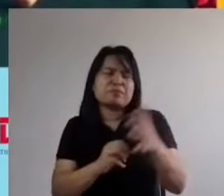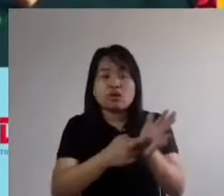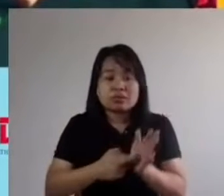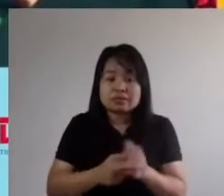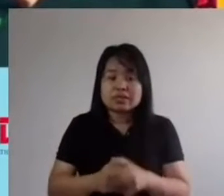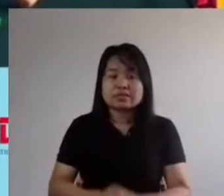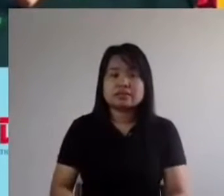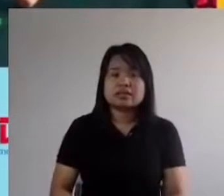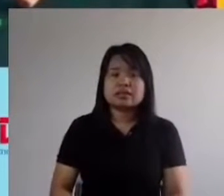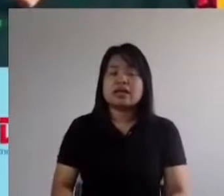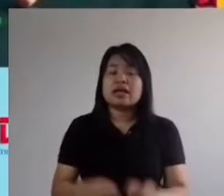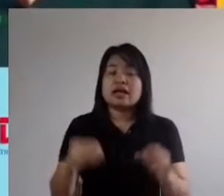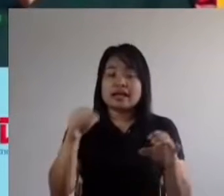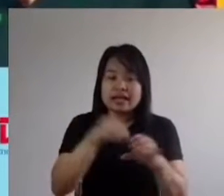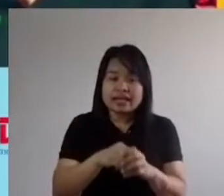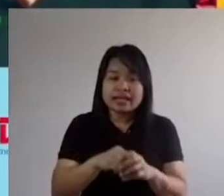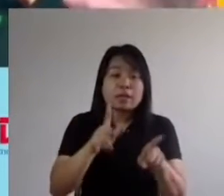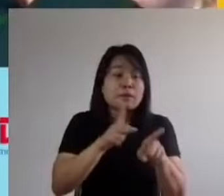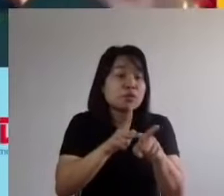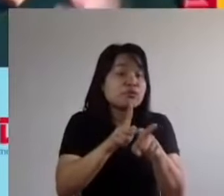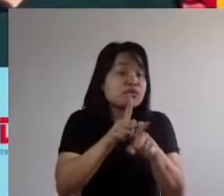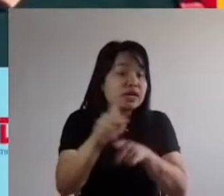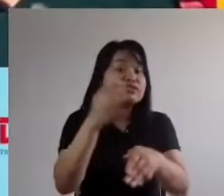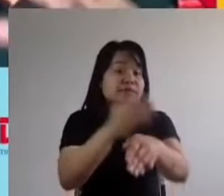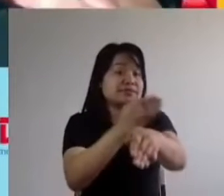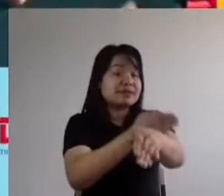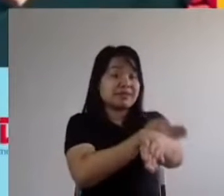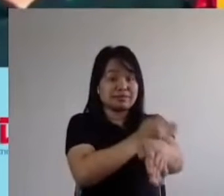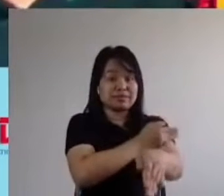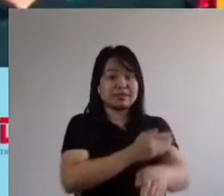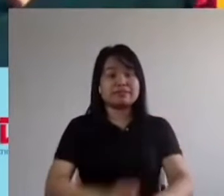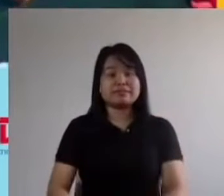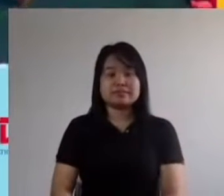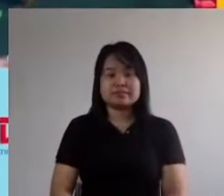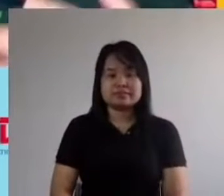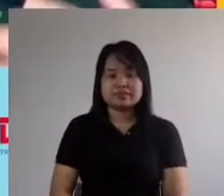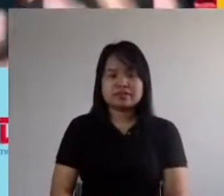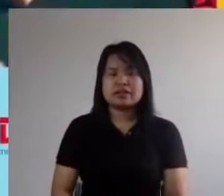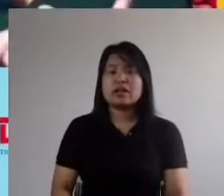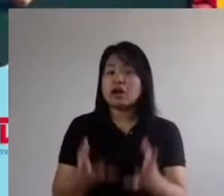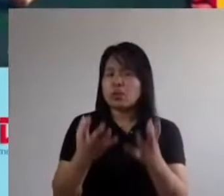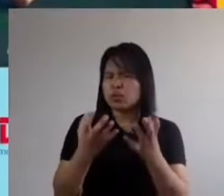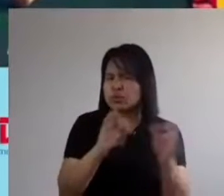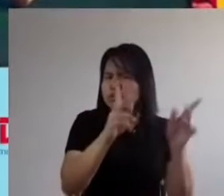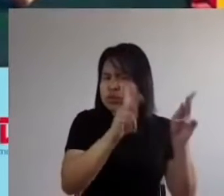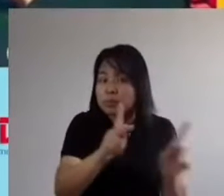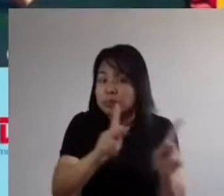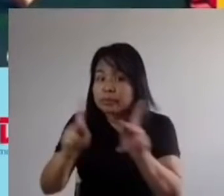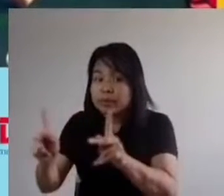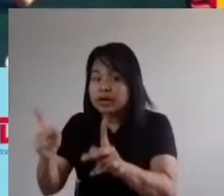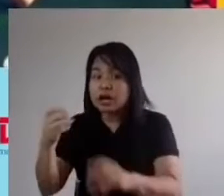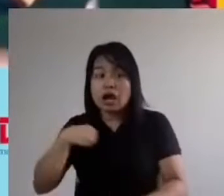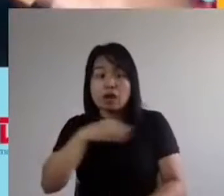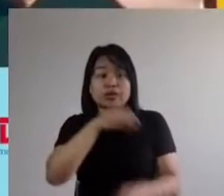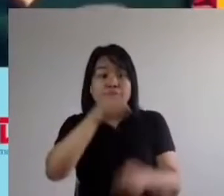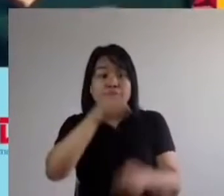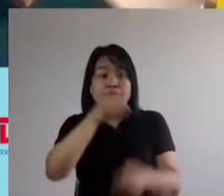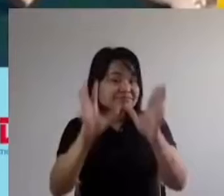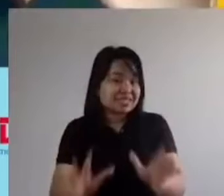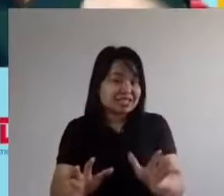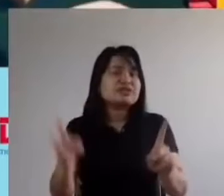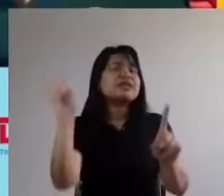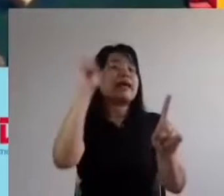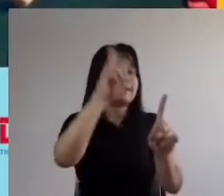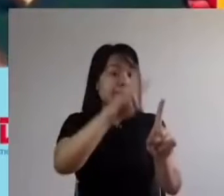development intervention, as we intend to prepare our teachers for the implementation of the